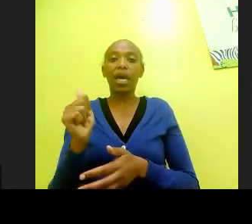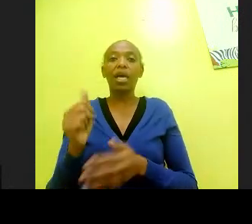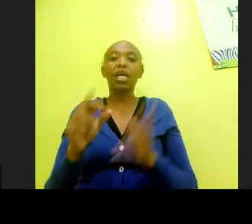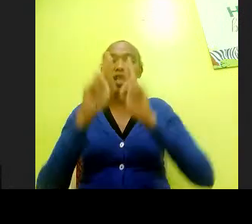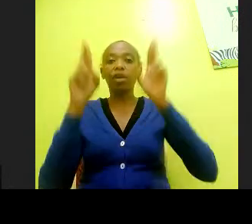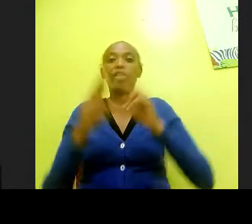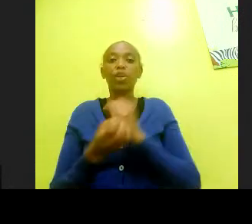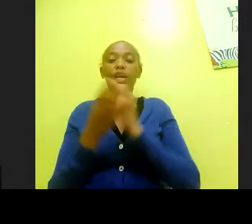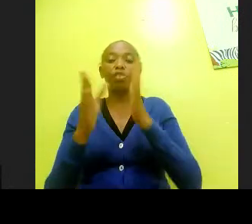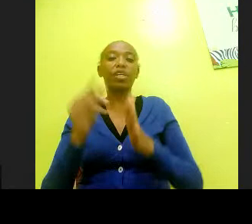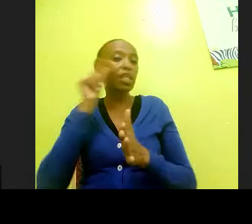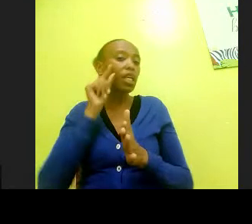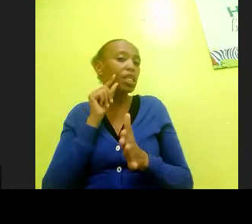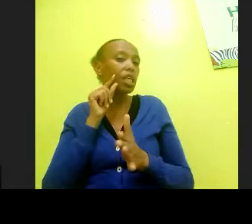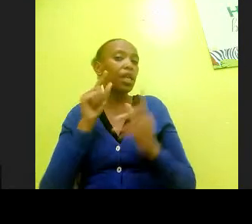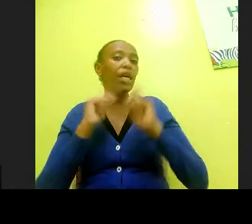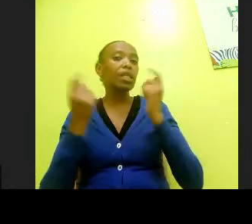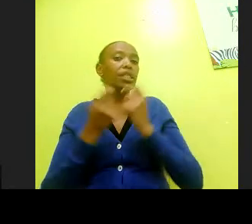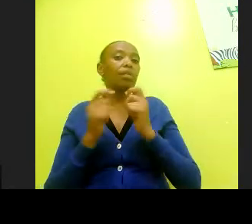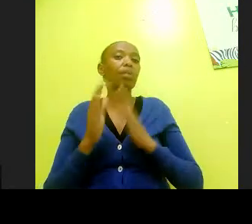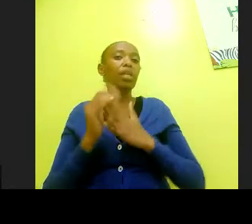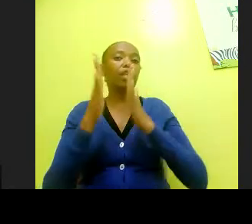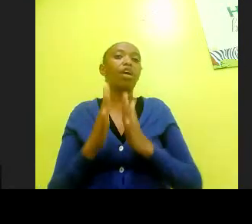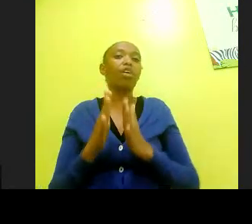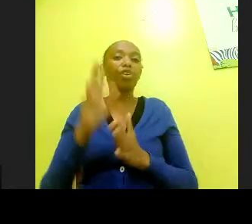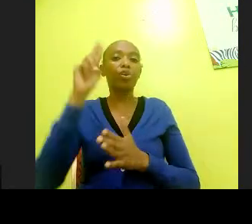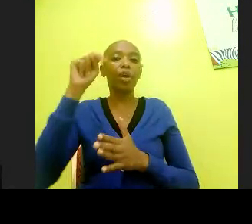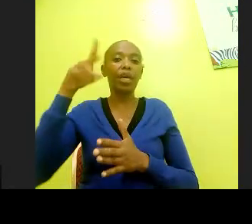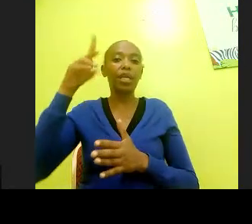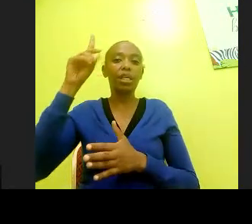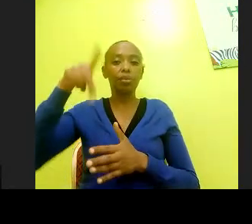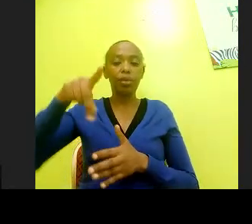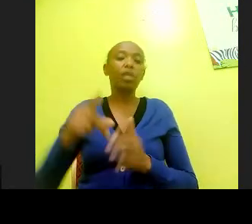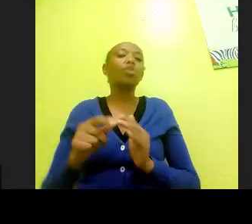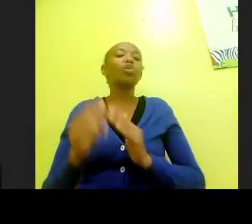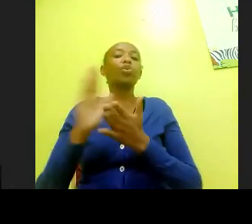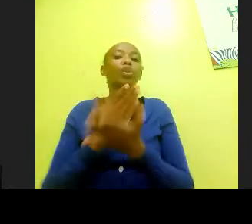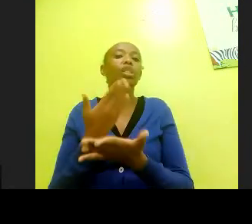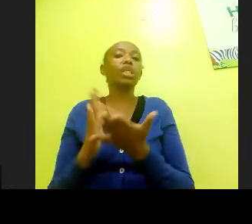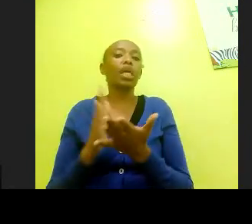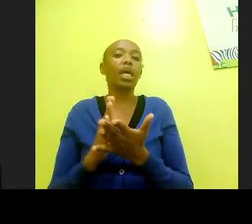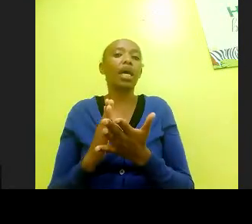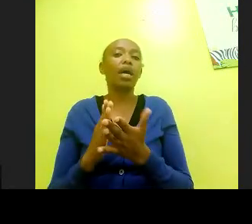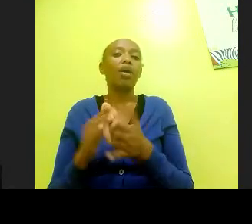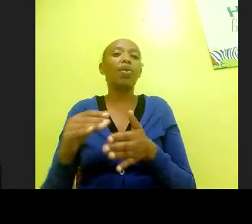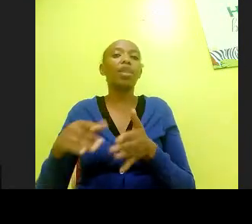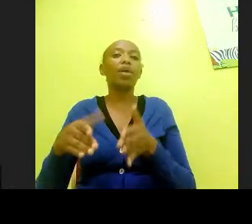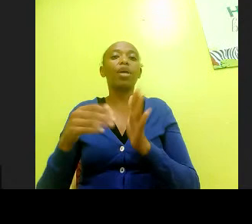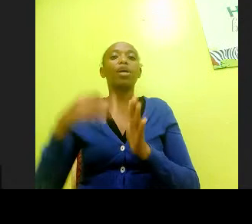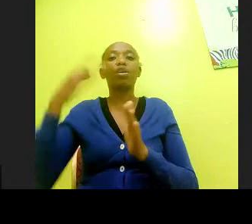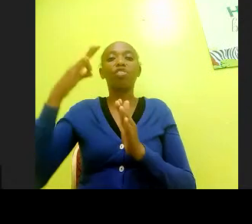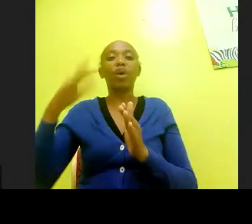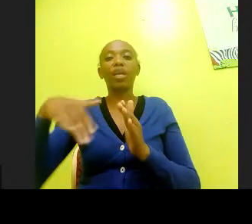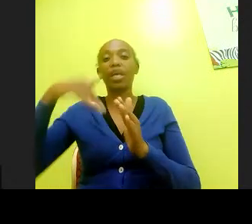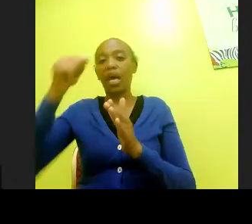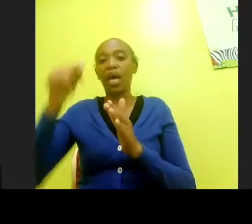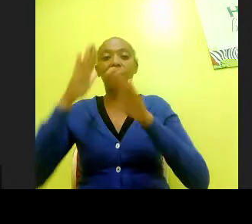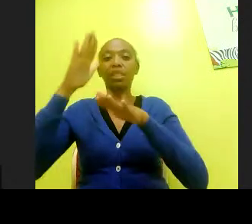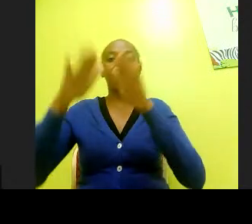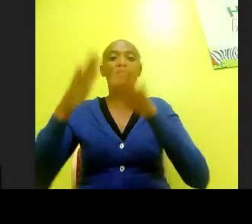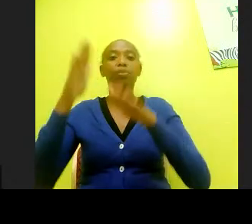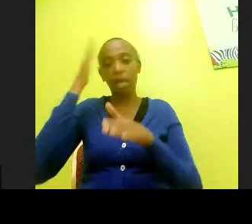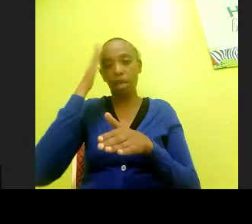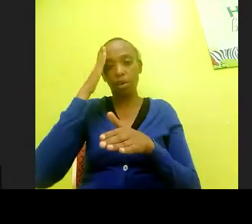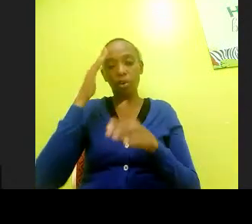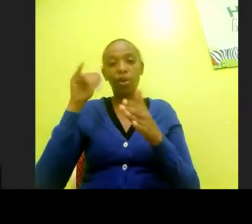Gender Team Leader for UNDP, to be able to share on the way forward and next steps. I note that